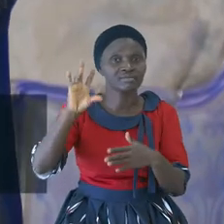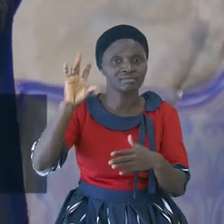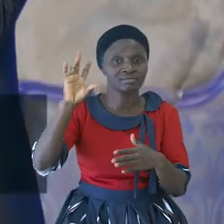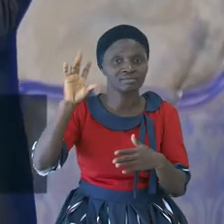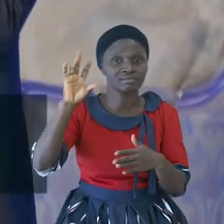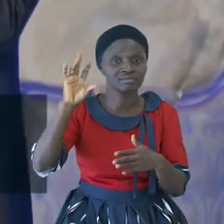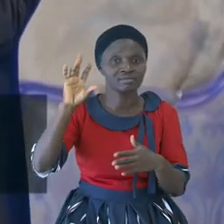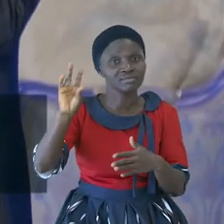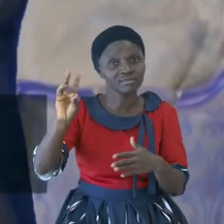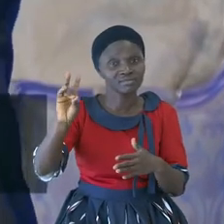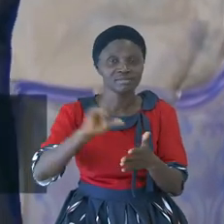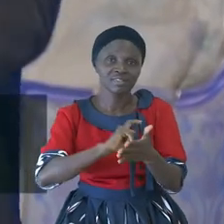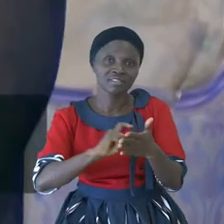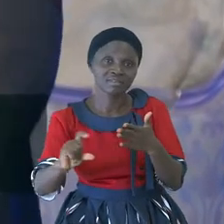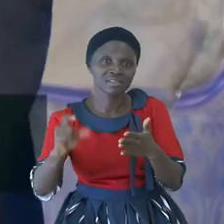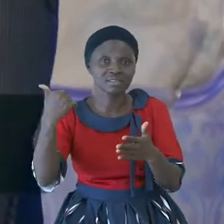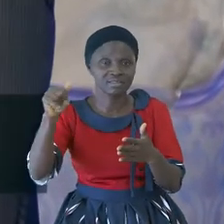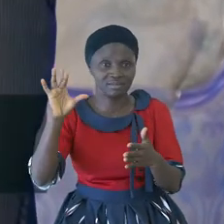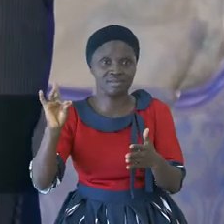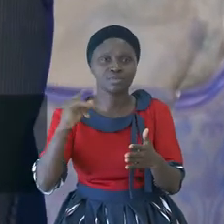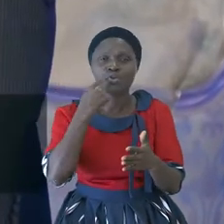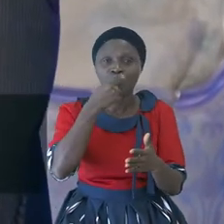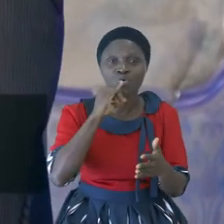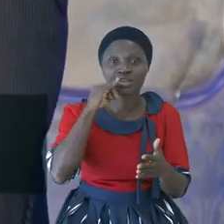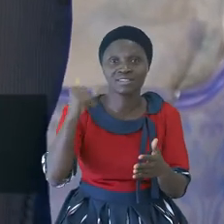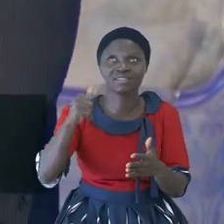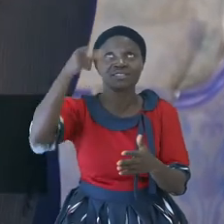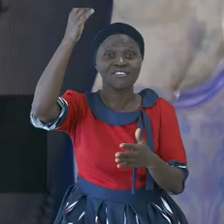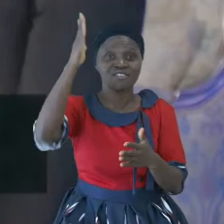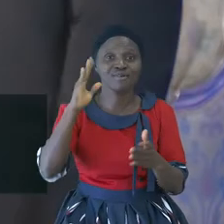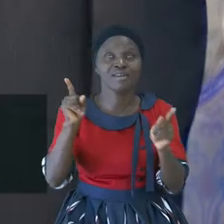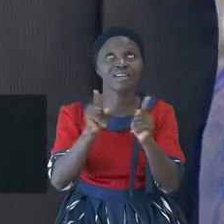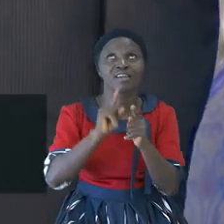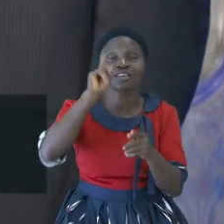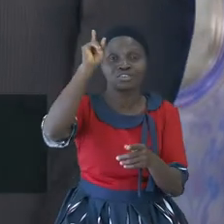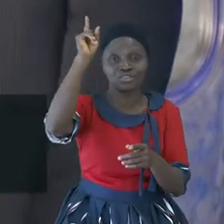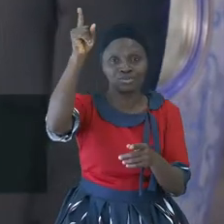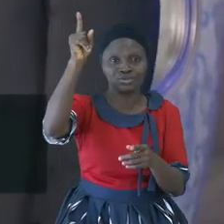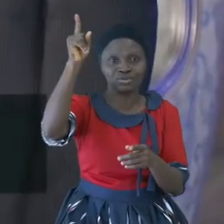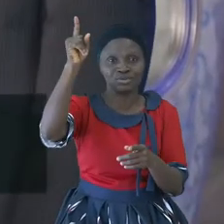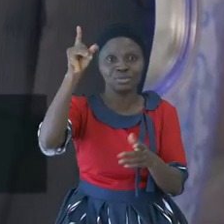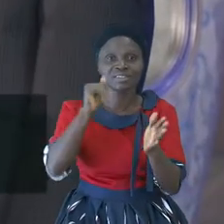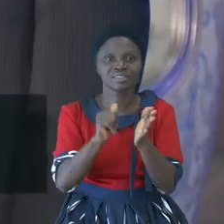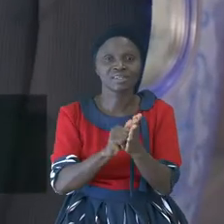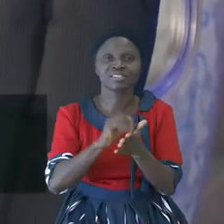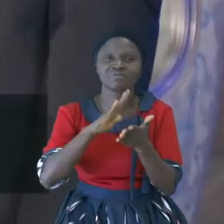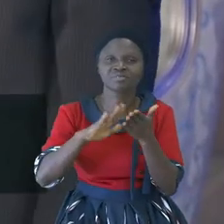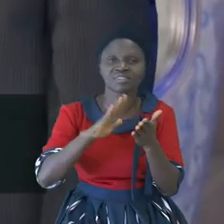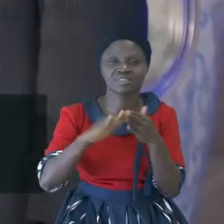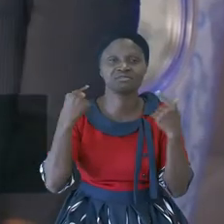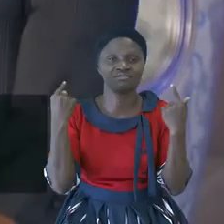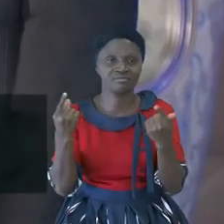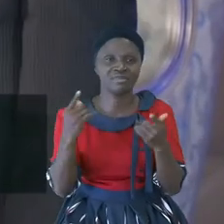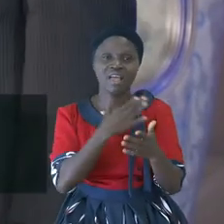Micah chapter 7, verse 18. Who is a God like unto thee that pardoneth iniquity and